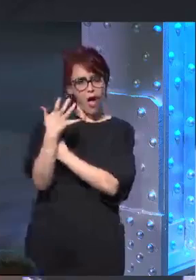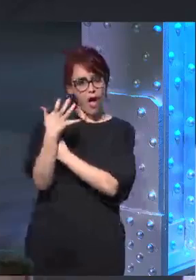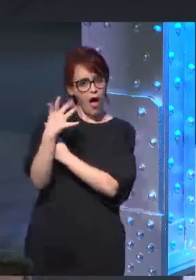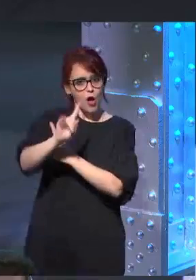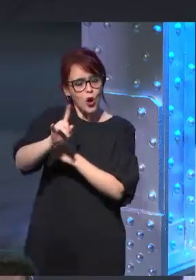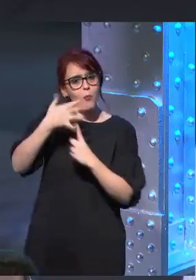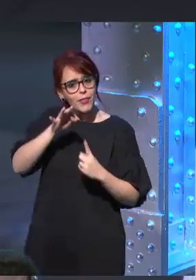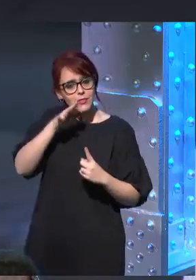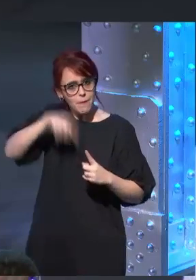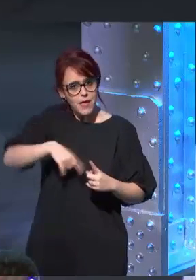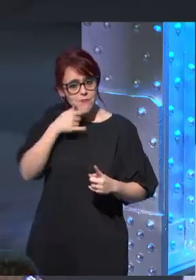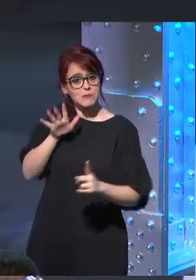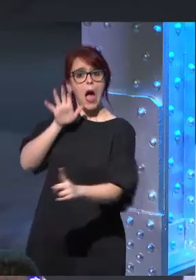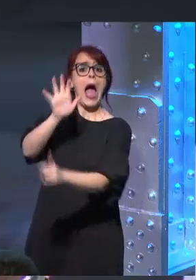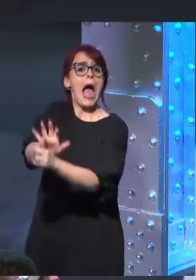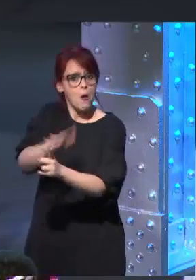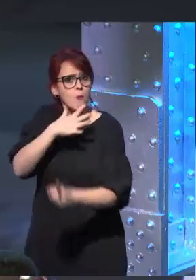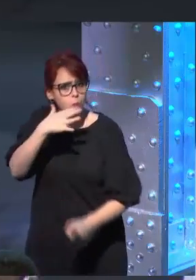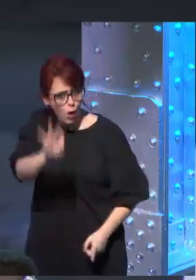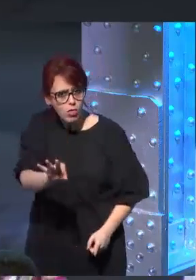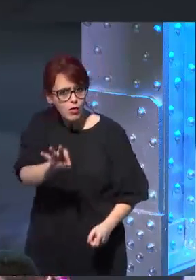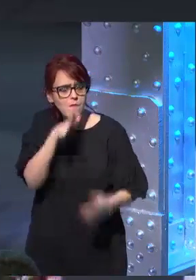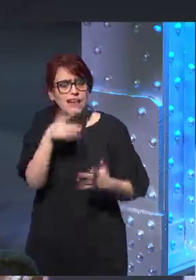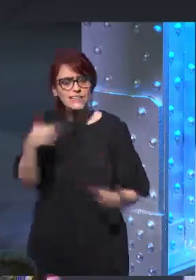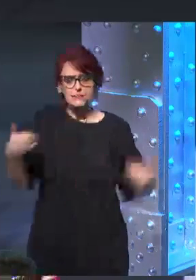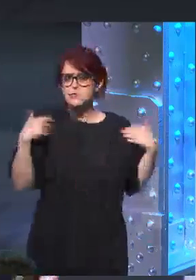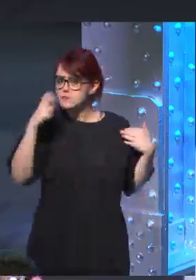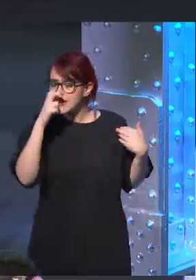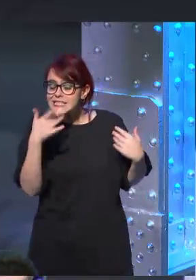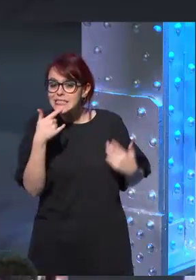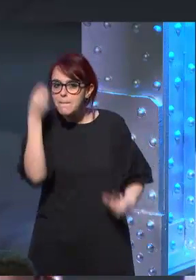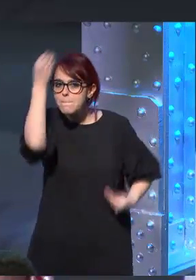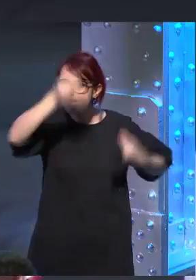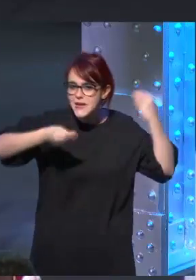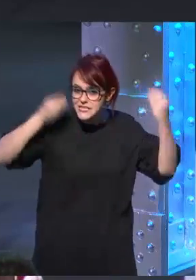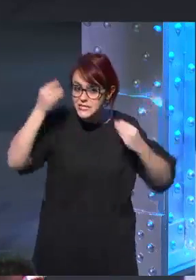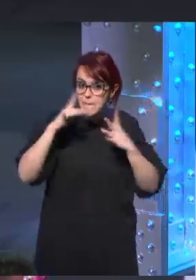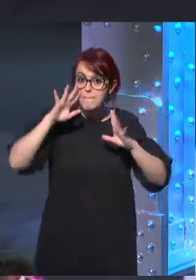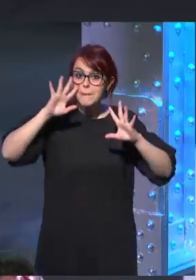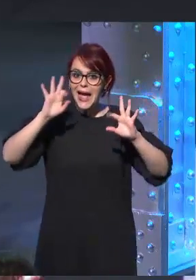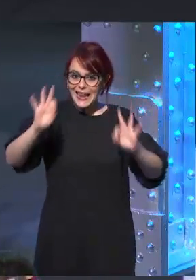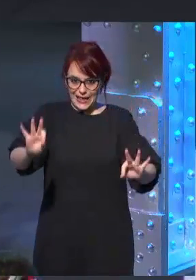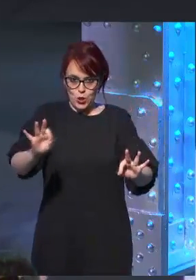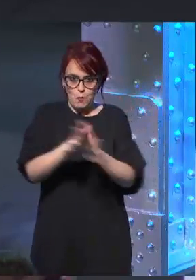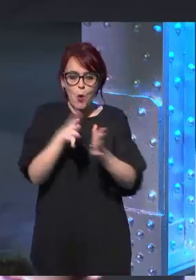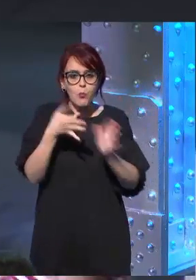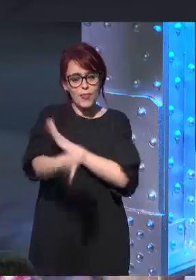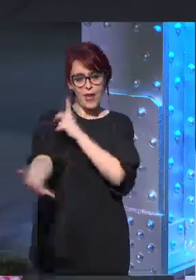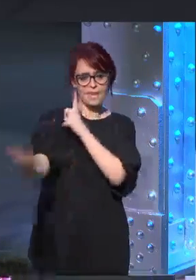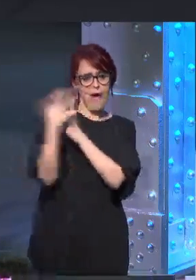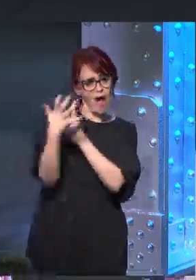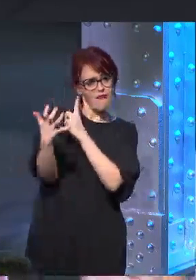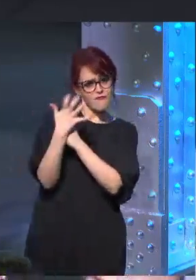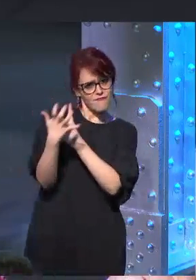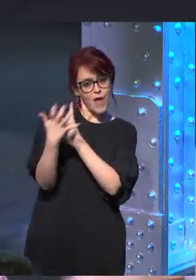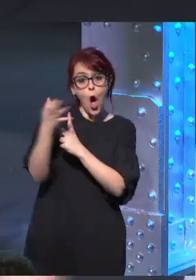of cyberbullying. We never think that our children could be cyberbulliers. So, no matter